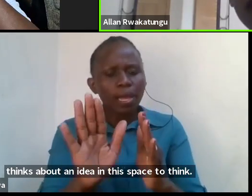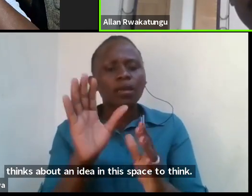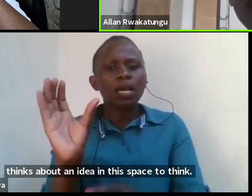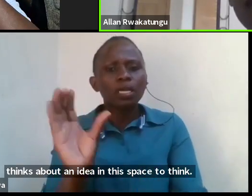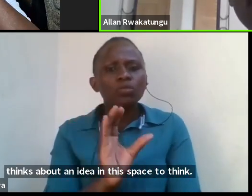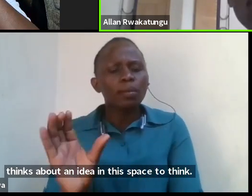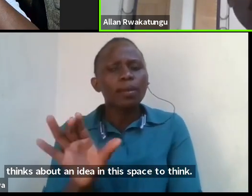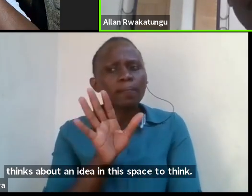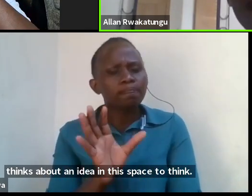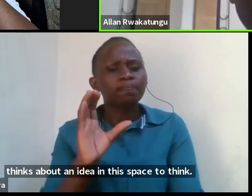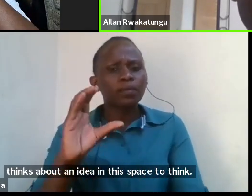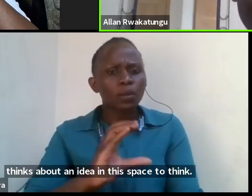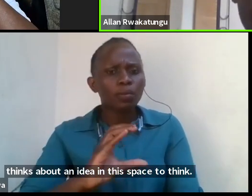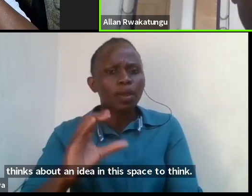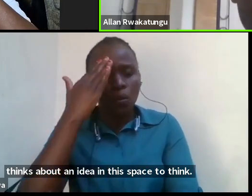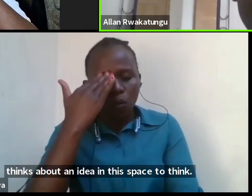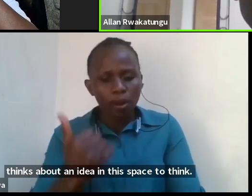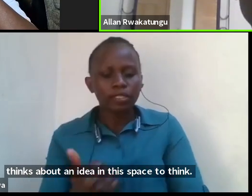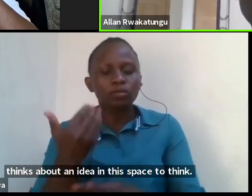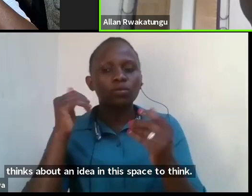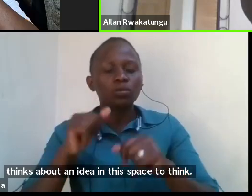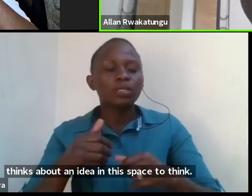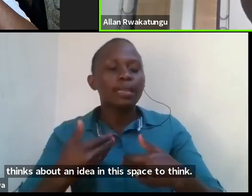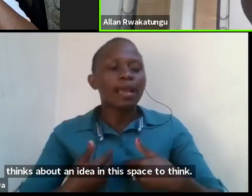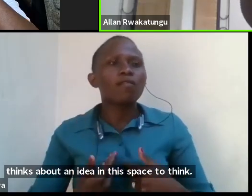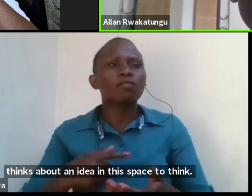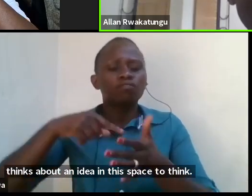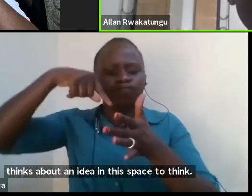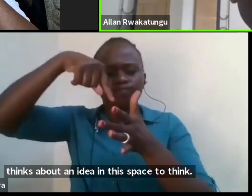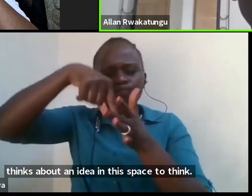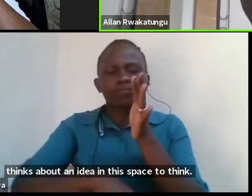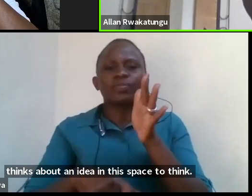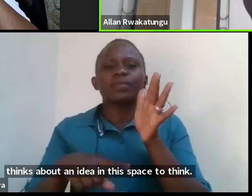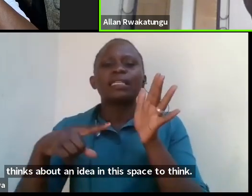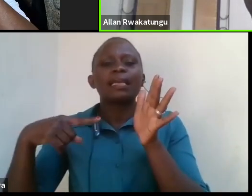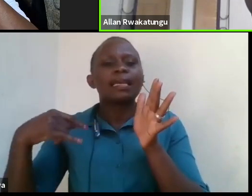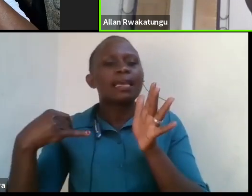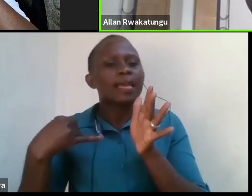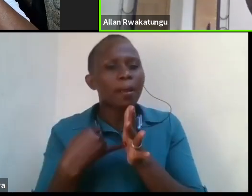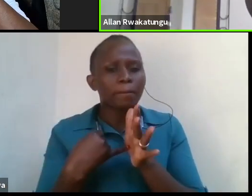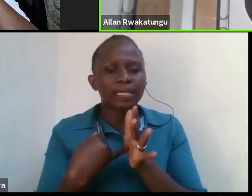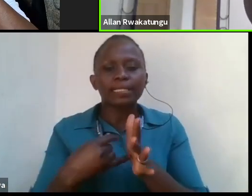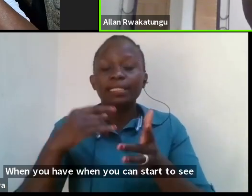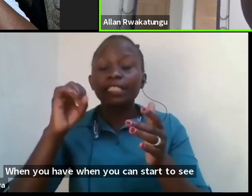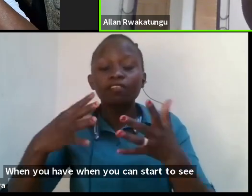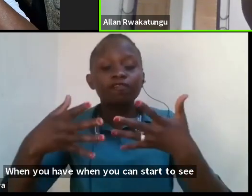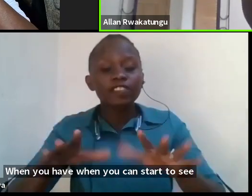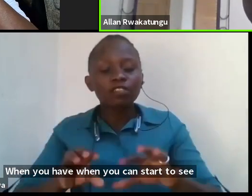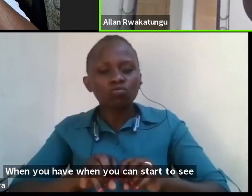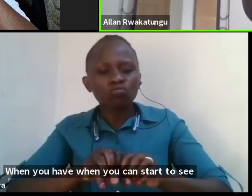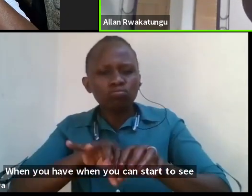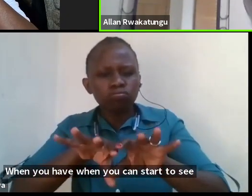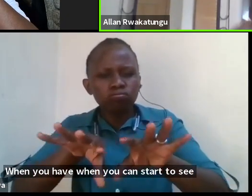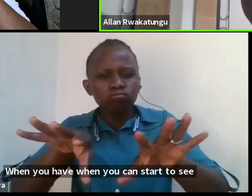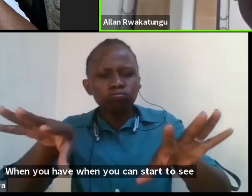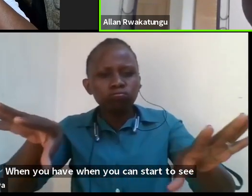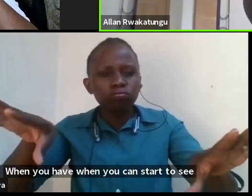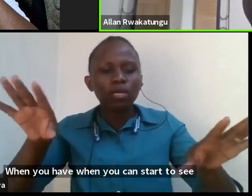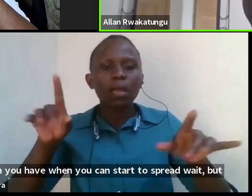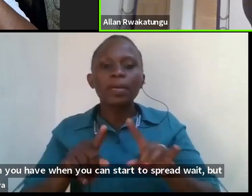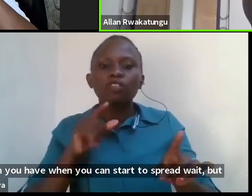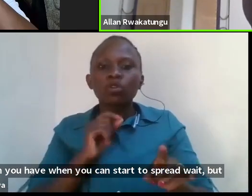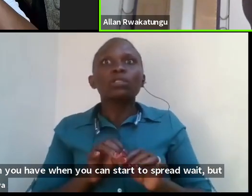segment because you will have deeper impact. When you have deeper impact, then you can start to spread wide, but don't start